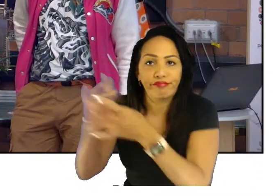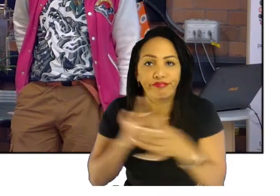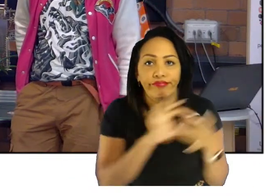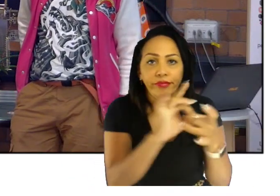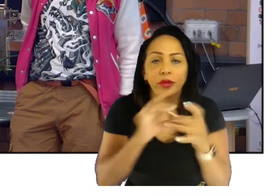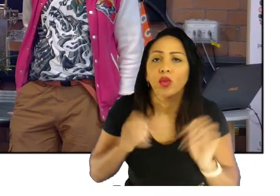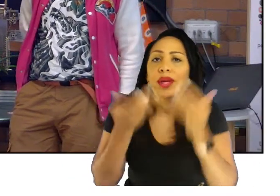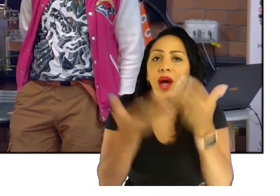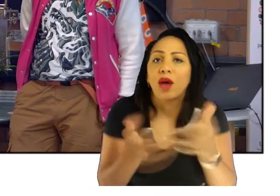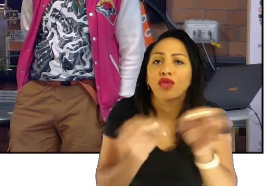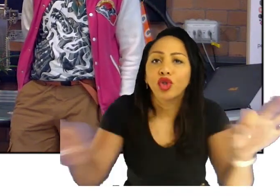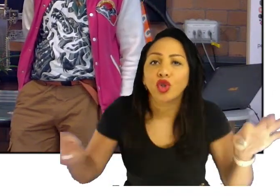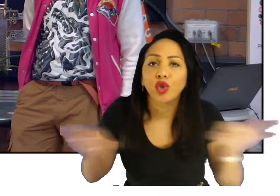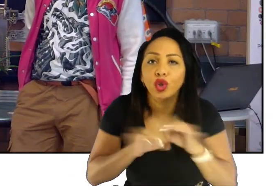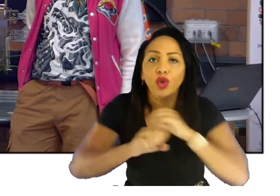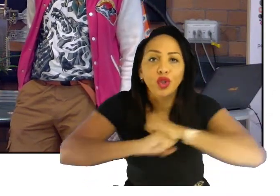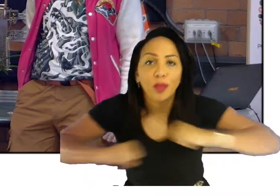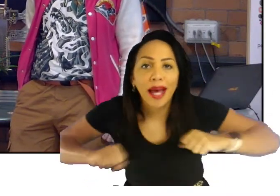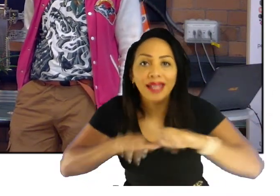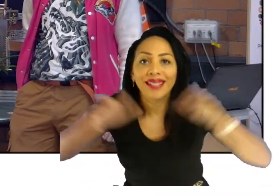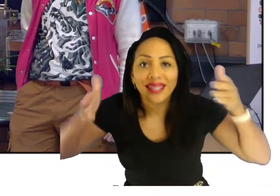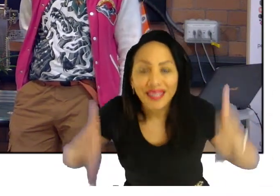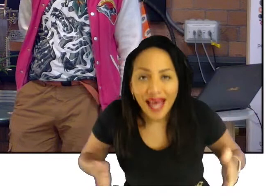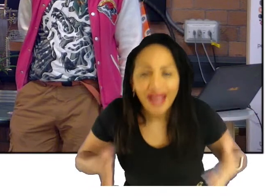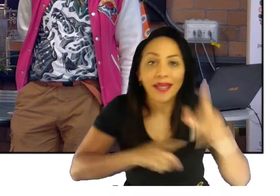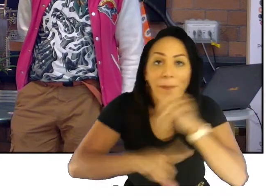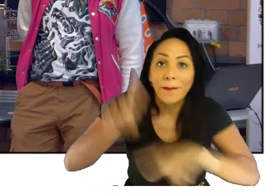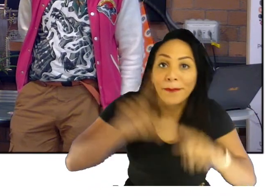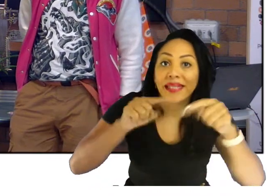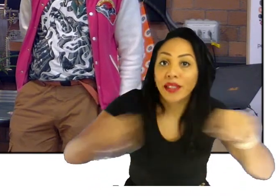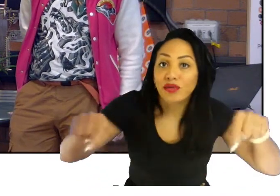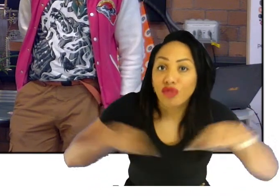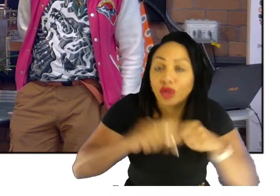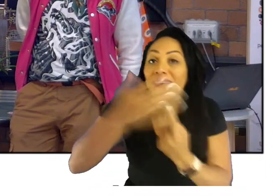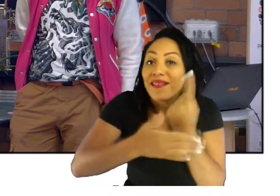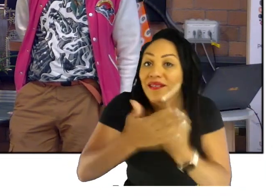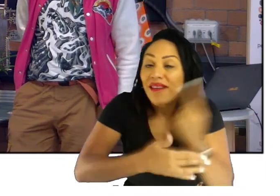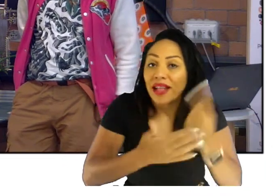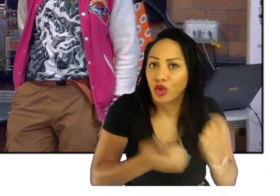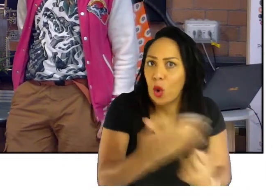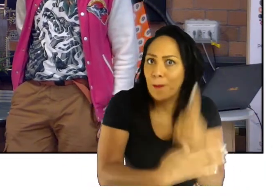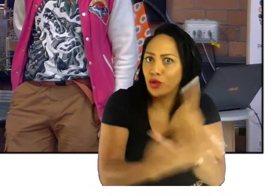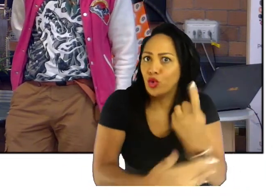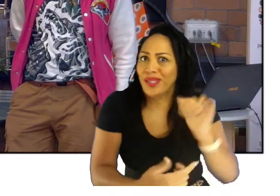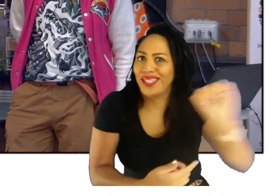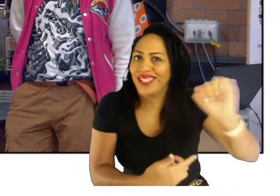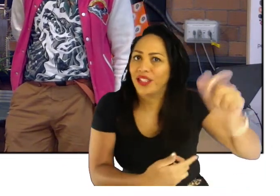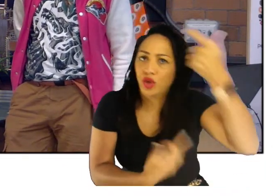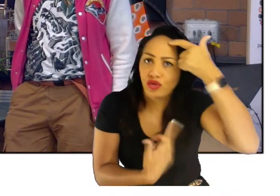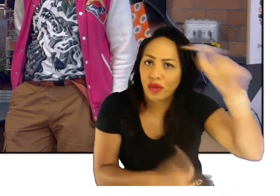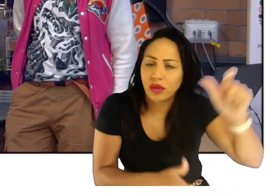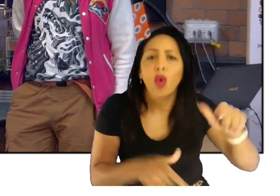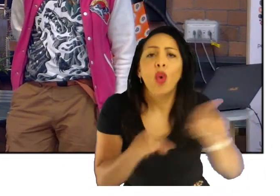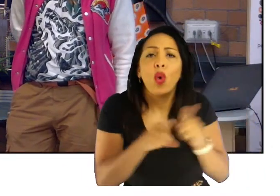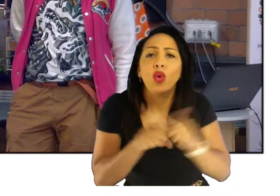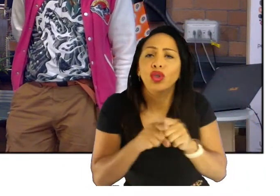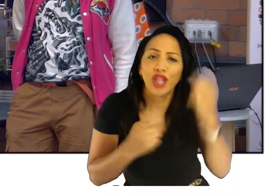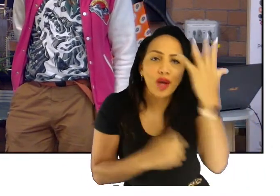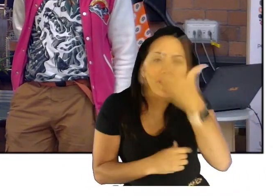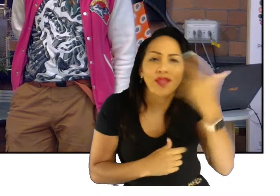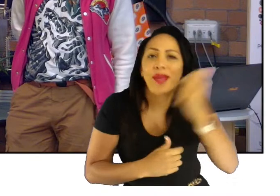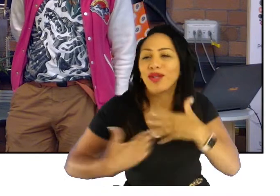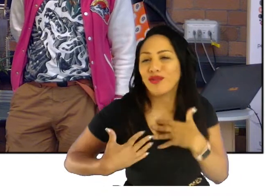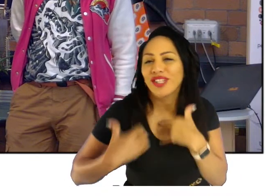space, desk space, meeting rooms, events and opportunities to our residents, as well as a spirit of generosity and mutual